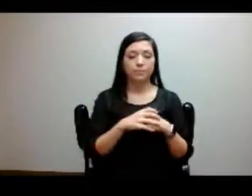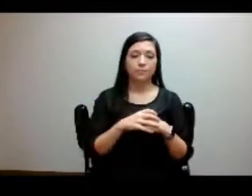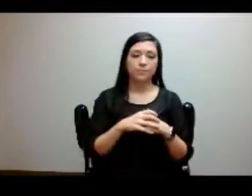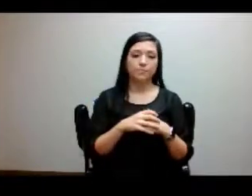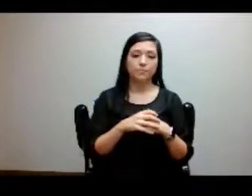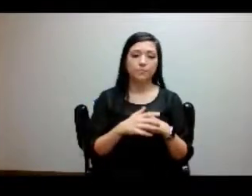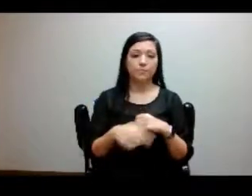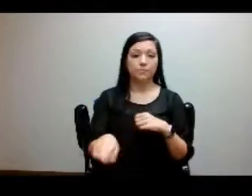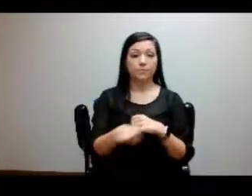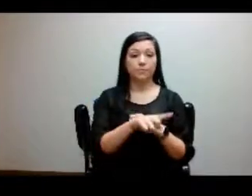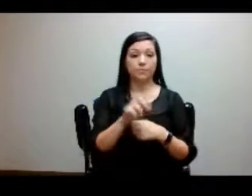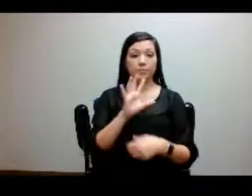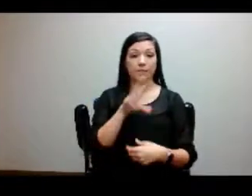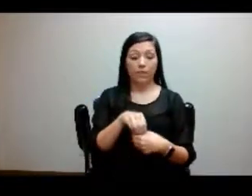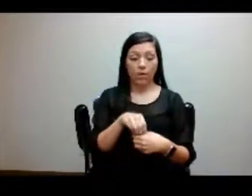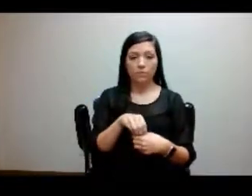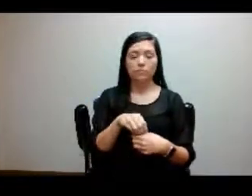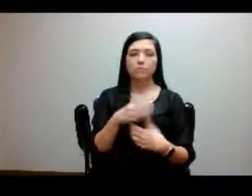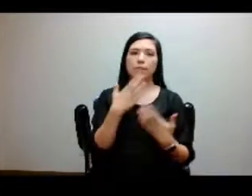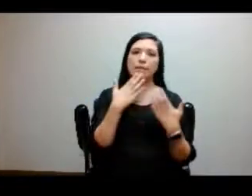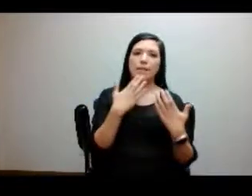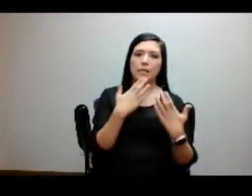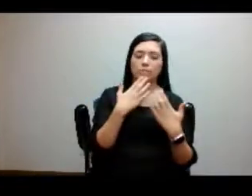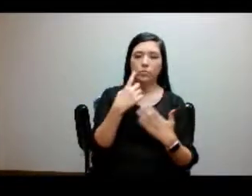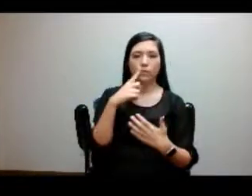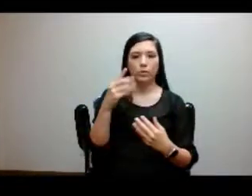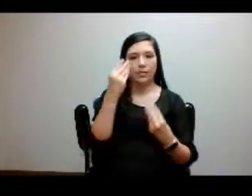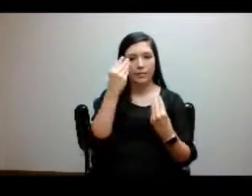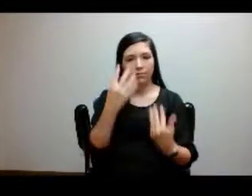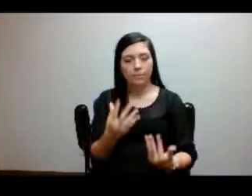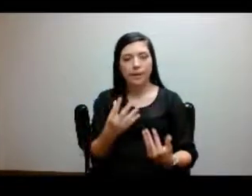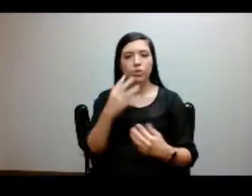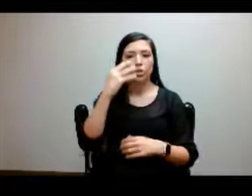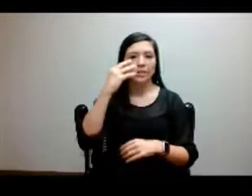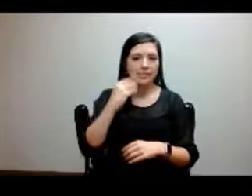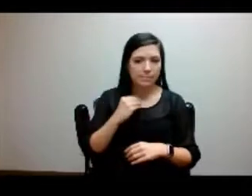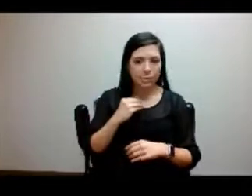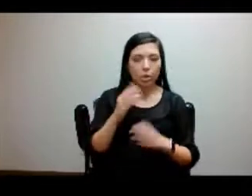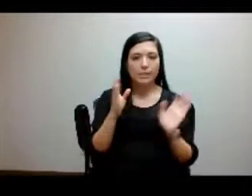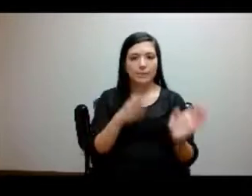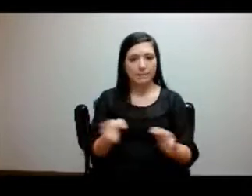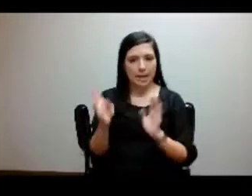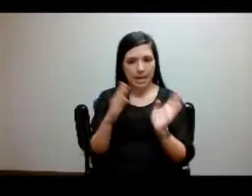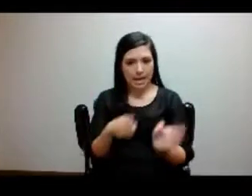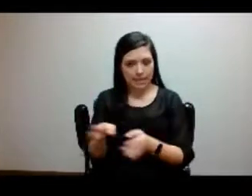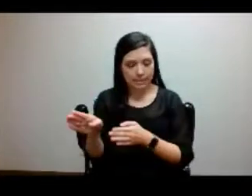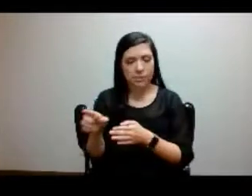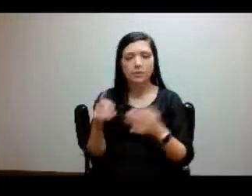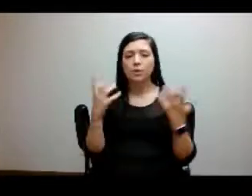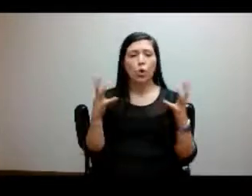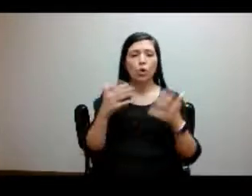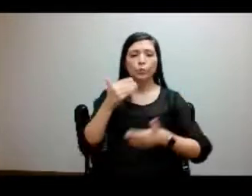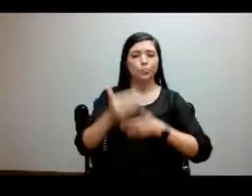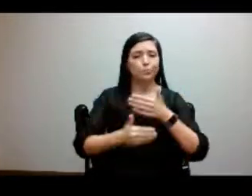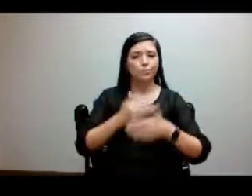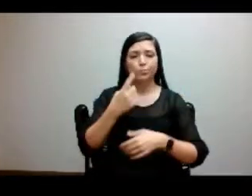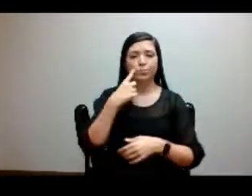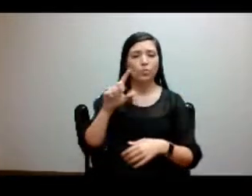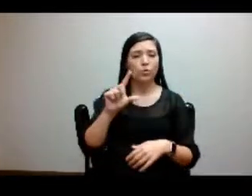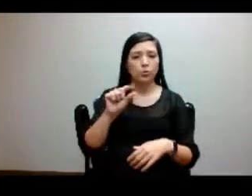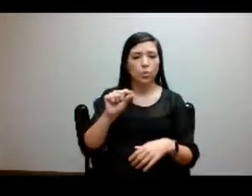Those involved were incredibly thankful for the information and experience and plans that are already in the works for the